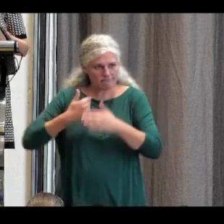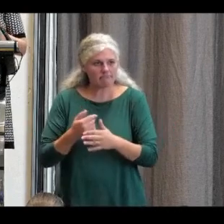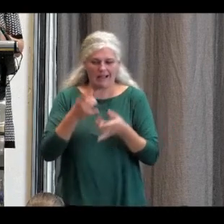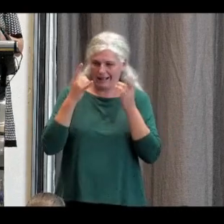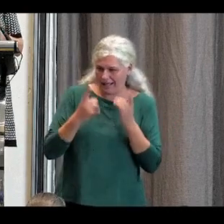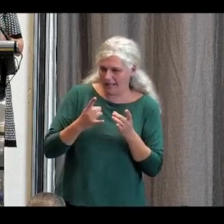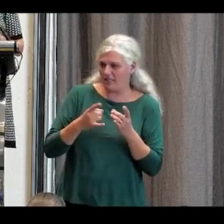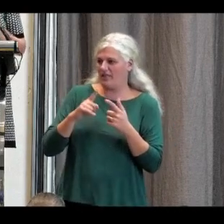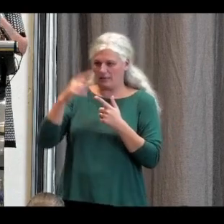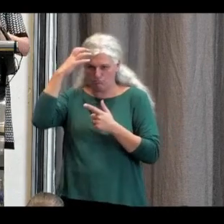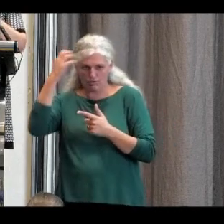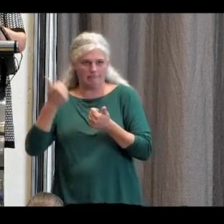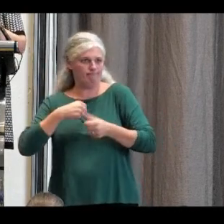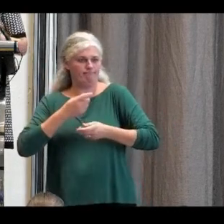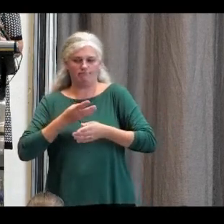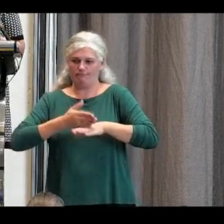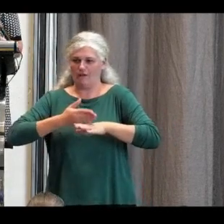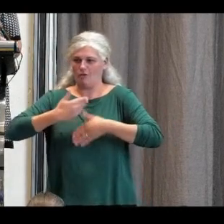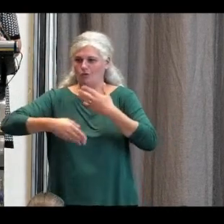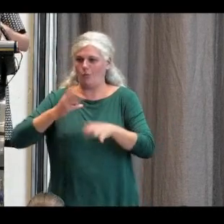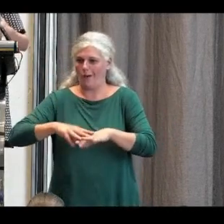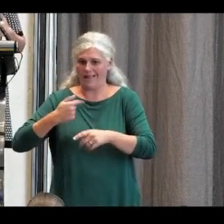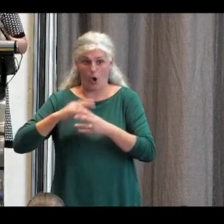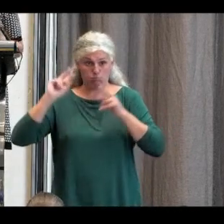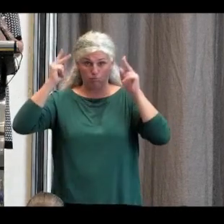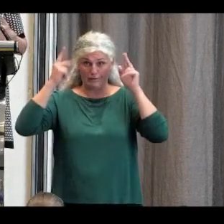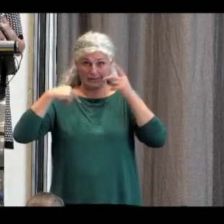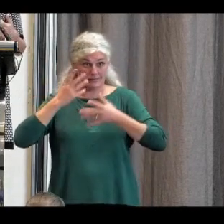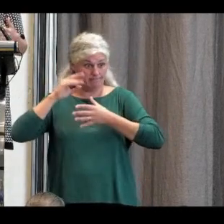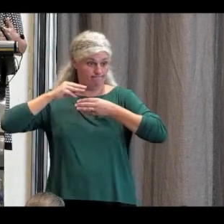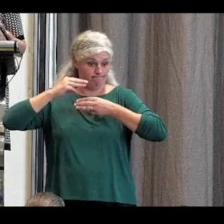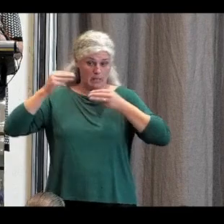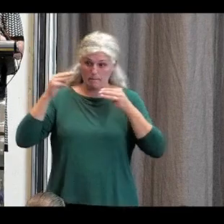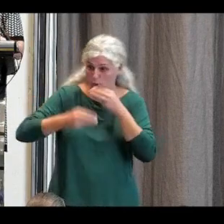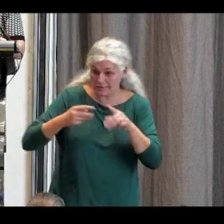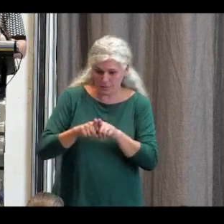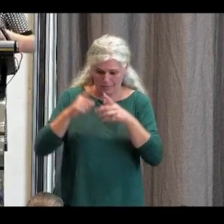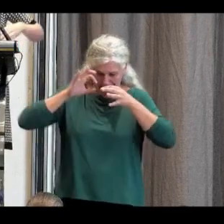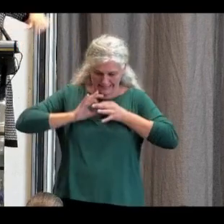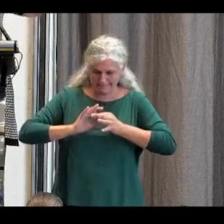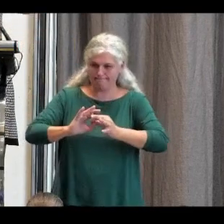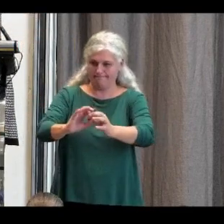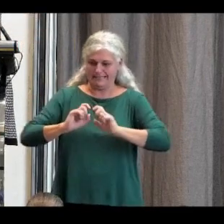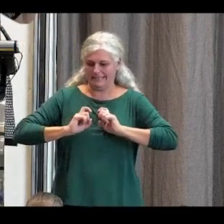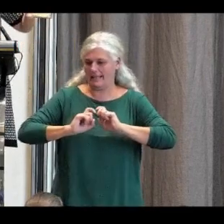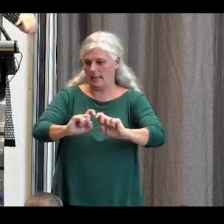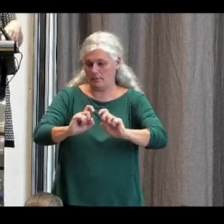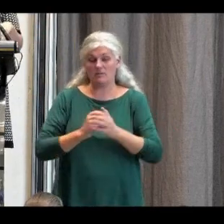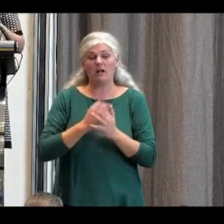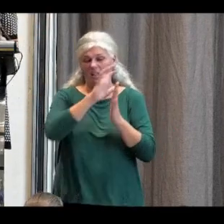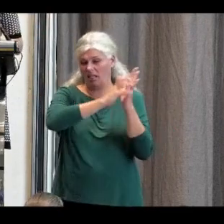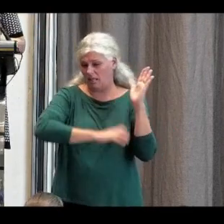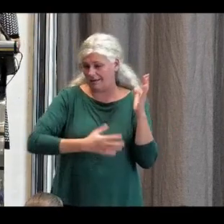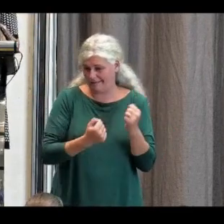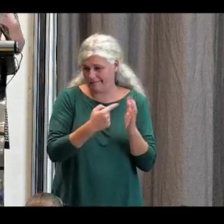health in the brain and to keep processes that are very important stable over time. There is a big list